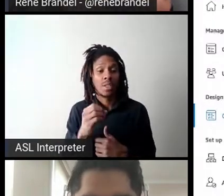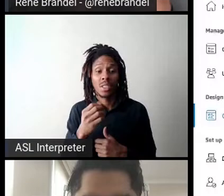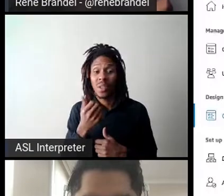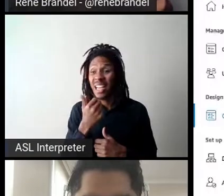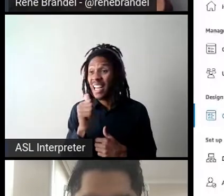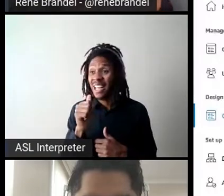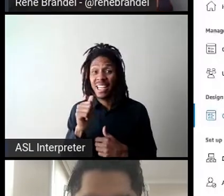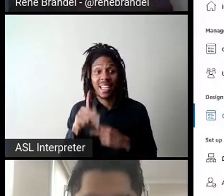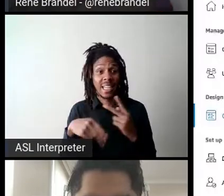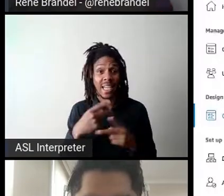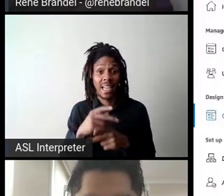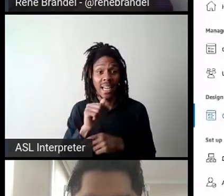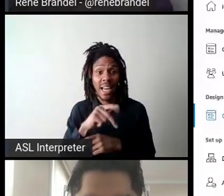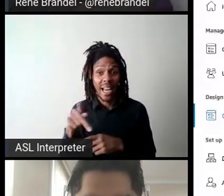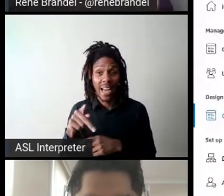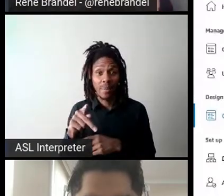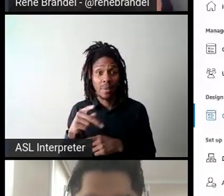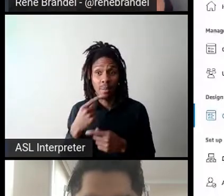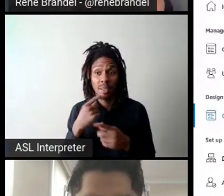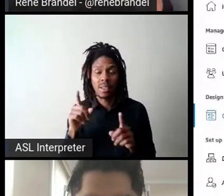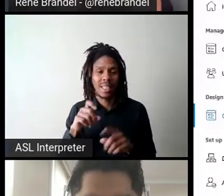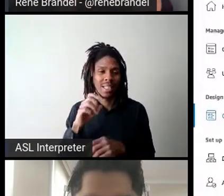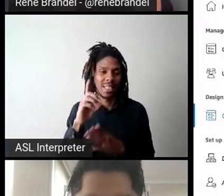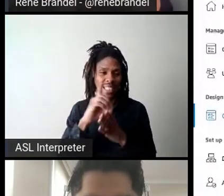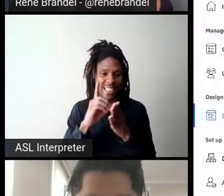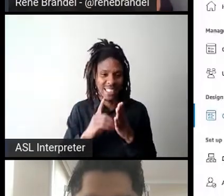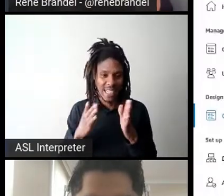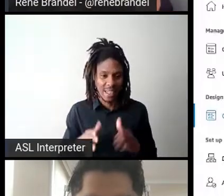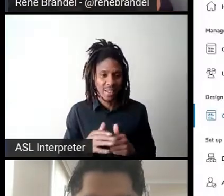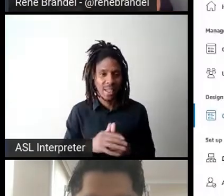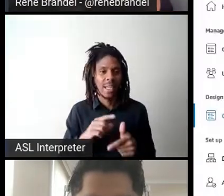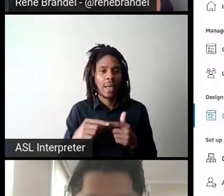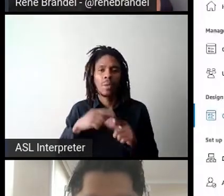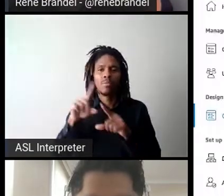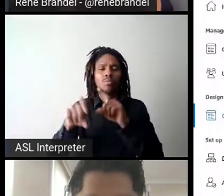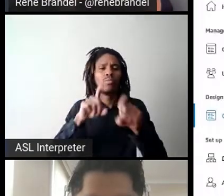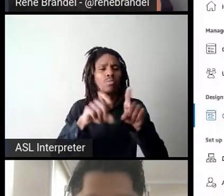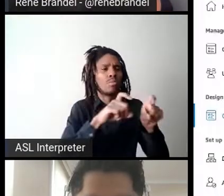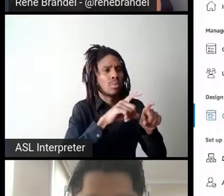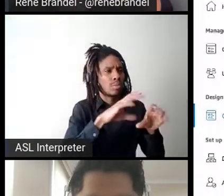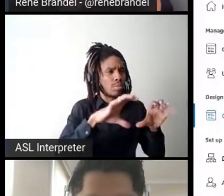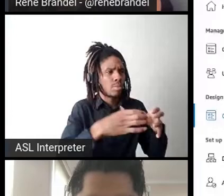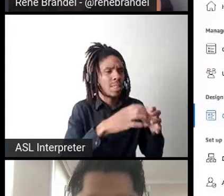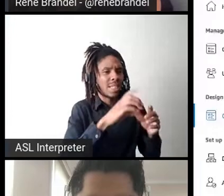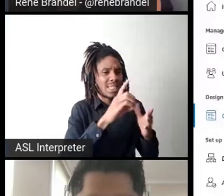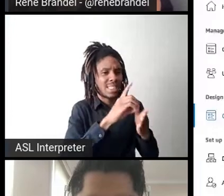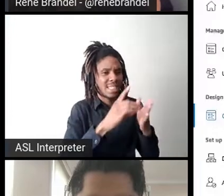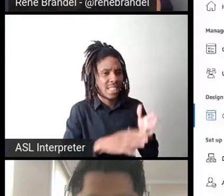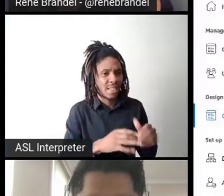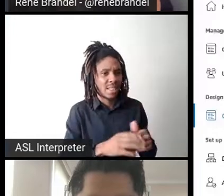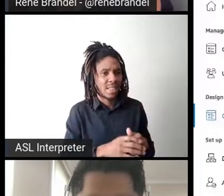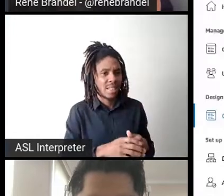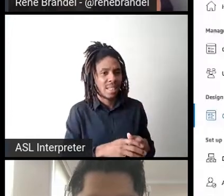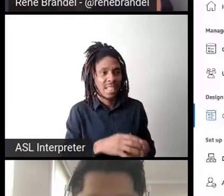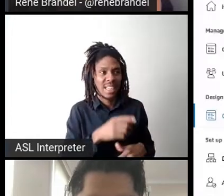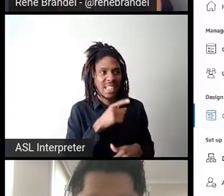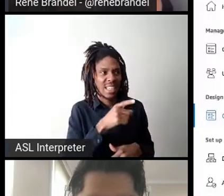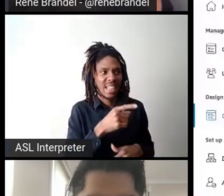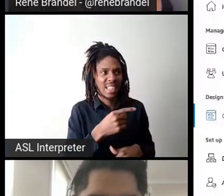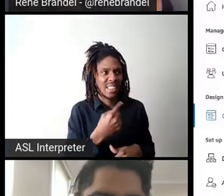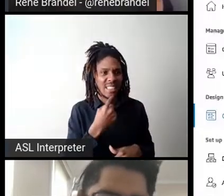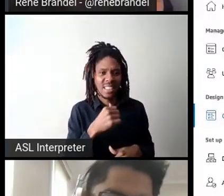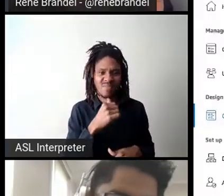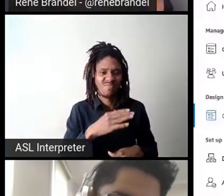app, they need a designer. And then we've surveyed those designers, and half of them are saying that they're not really happy